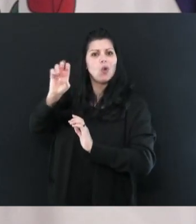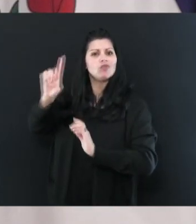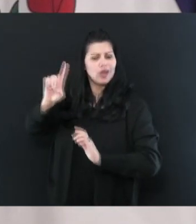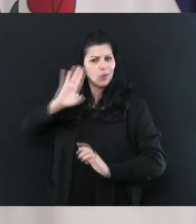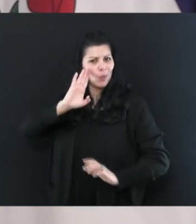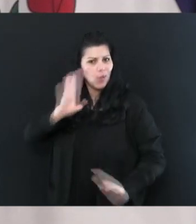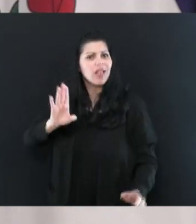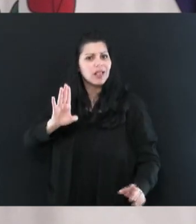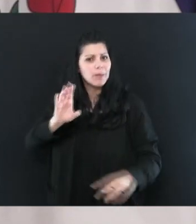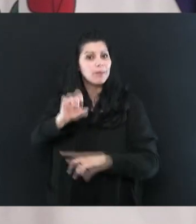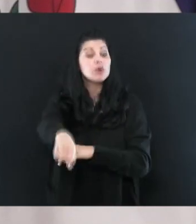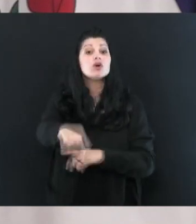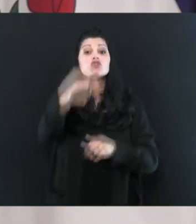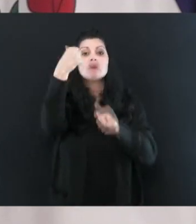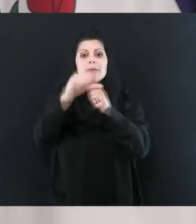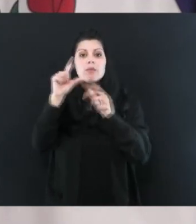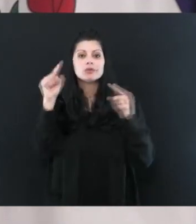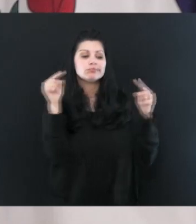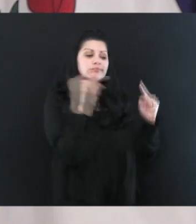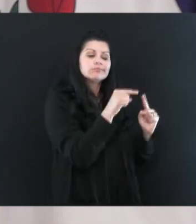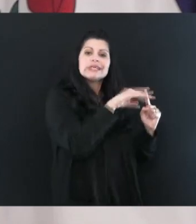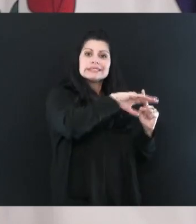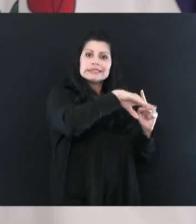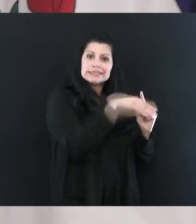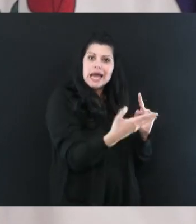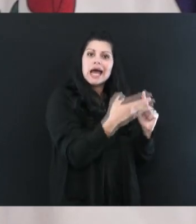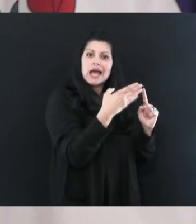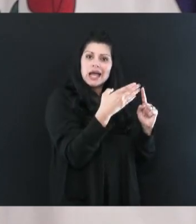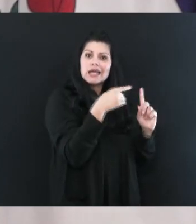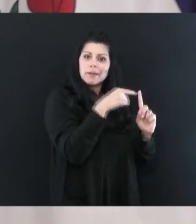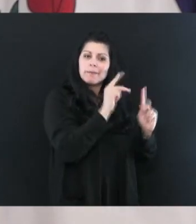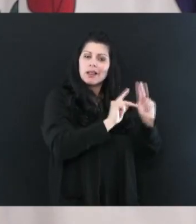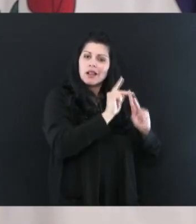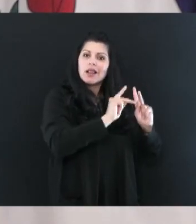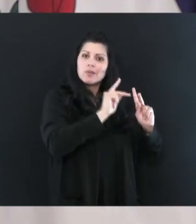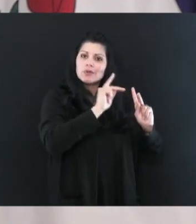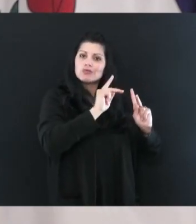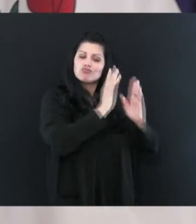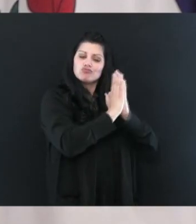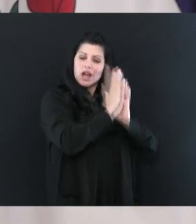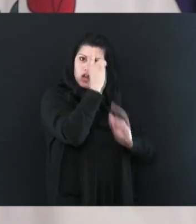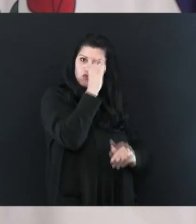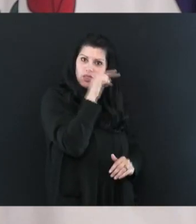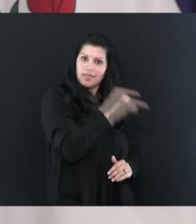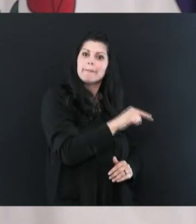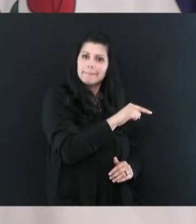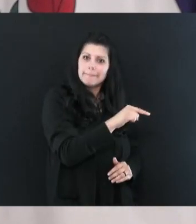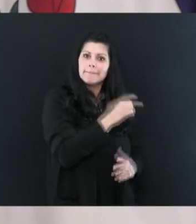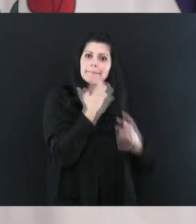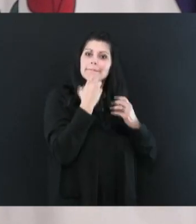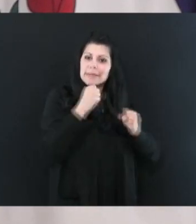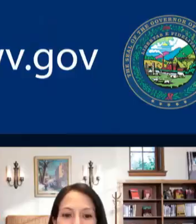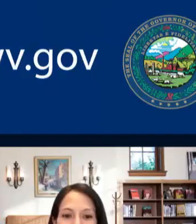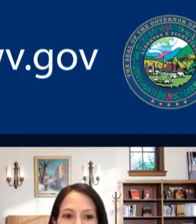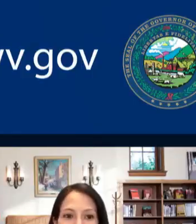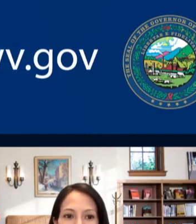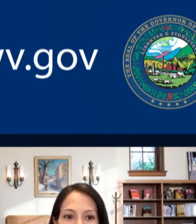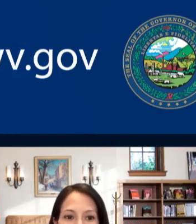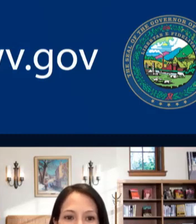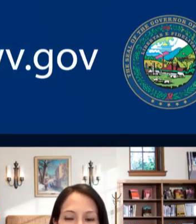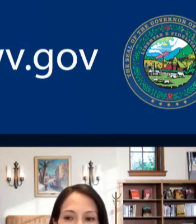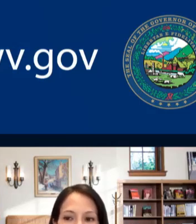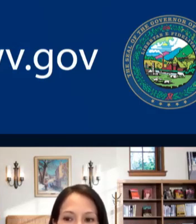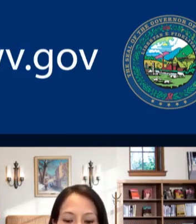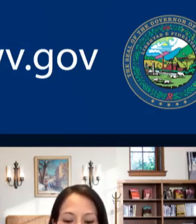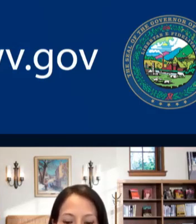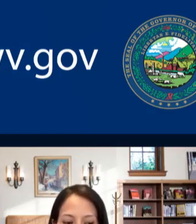we've lost in your thoughts and prayers, and let's just stay at this. That's all I got. All right, thank you, Governor. Let's first today go to